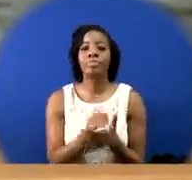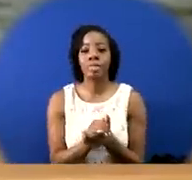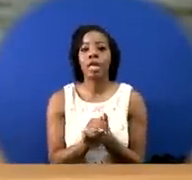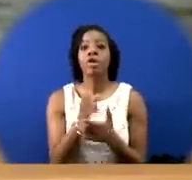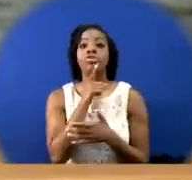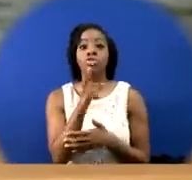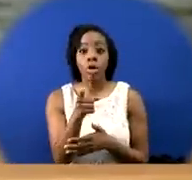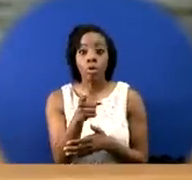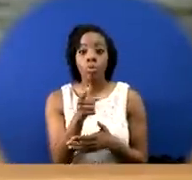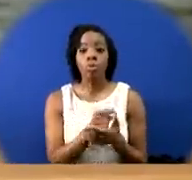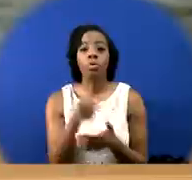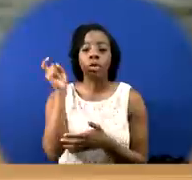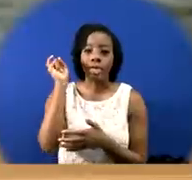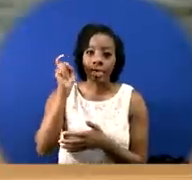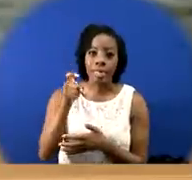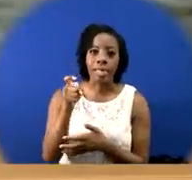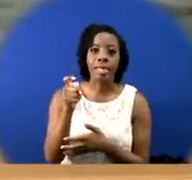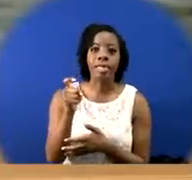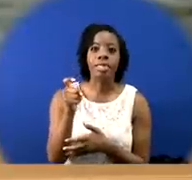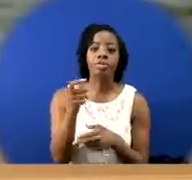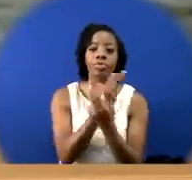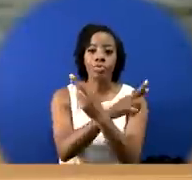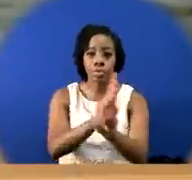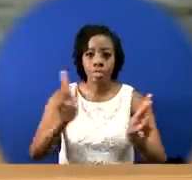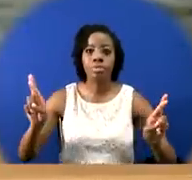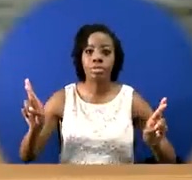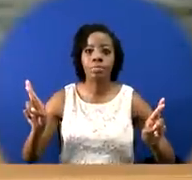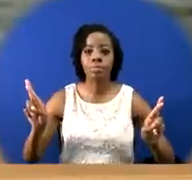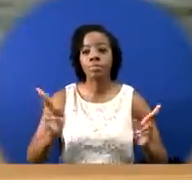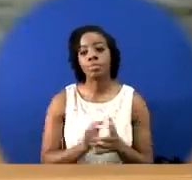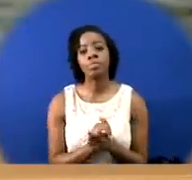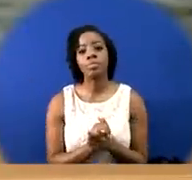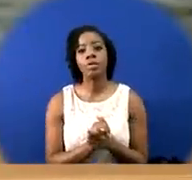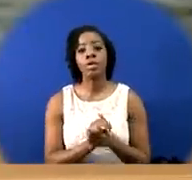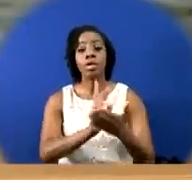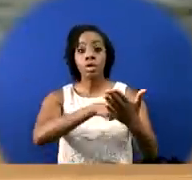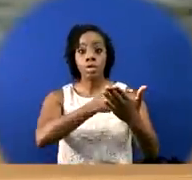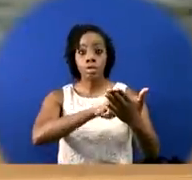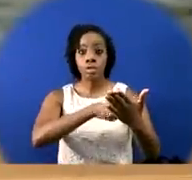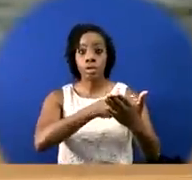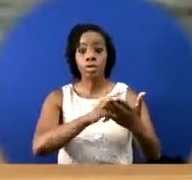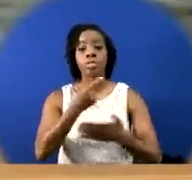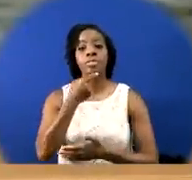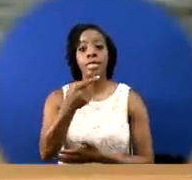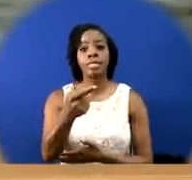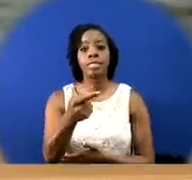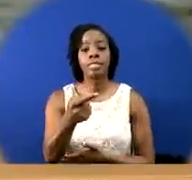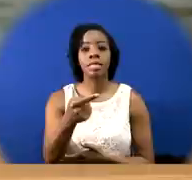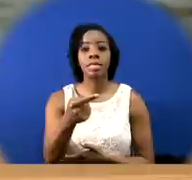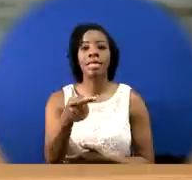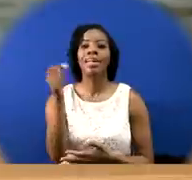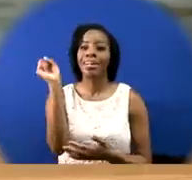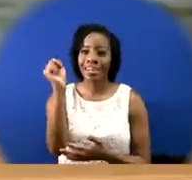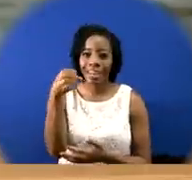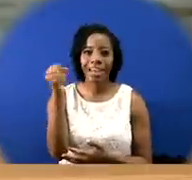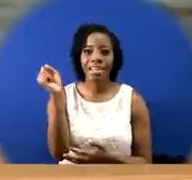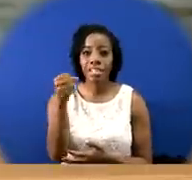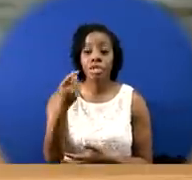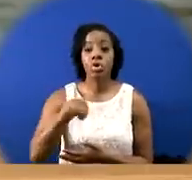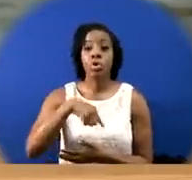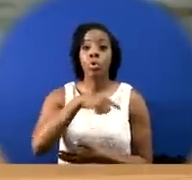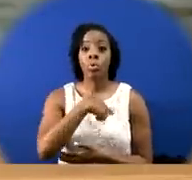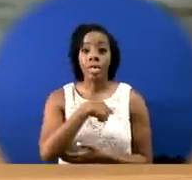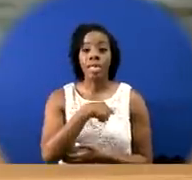and so we need to be redeemed? The songwriter, the hymn writer said, prone to